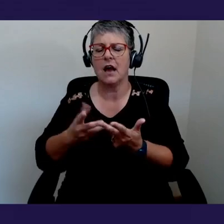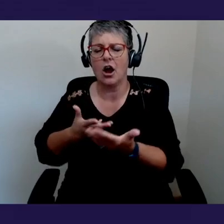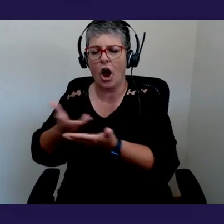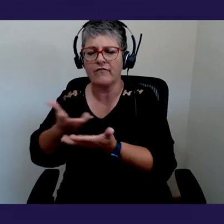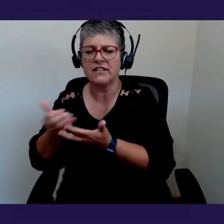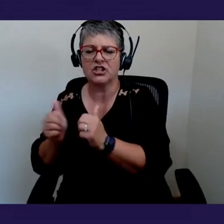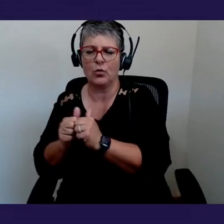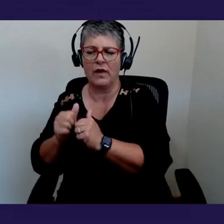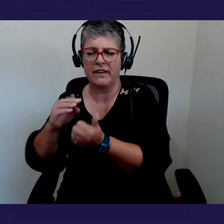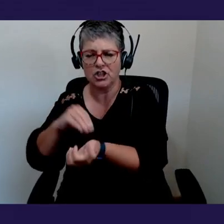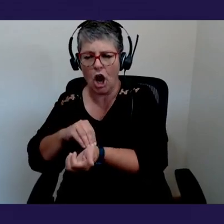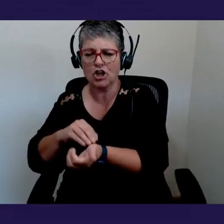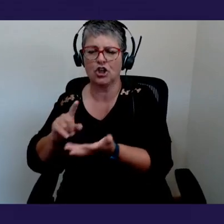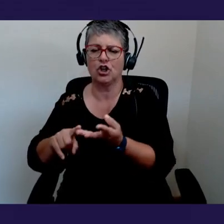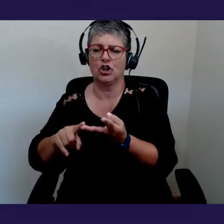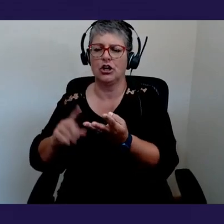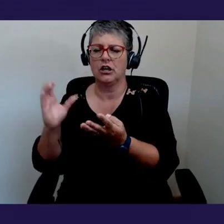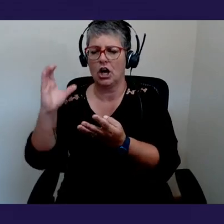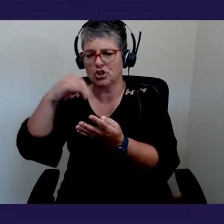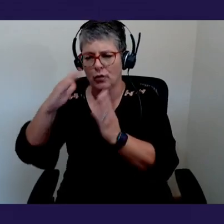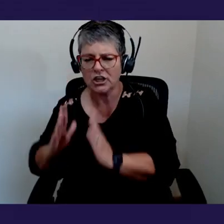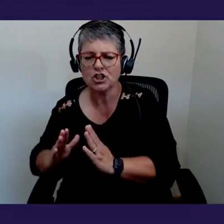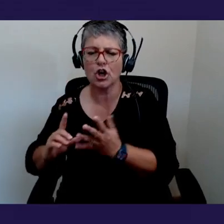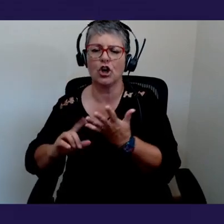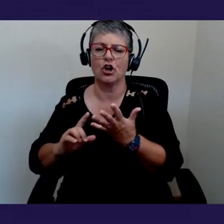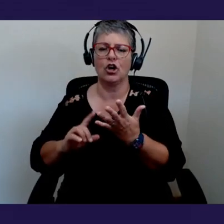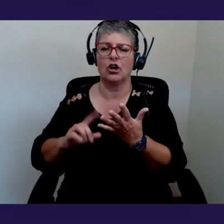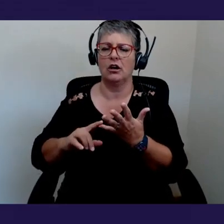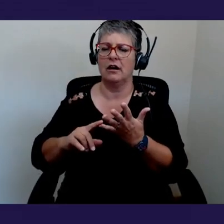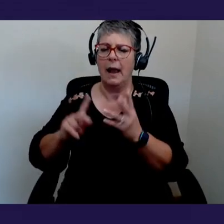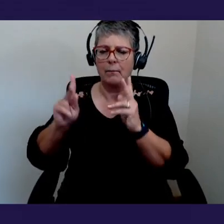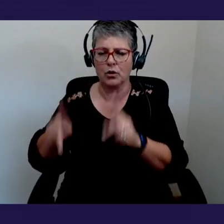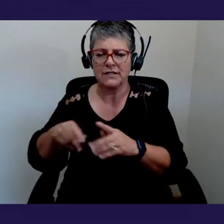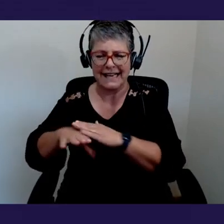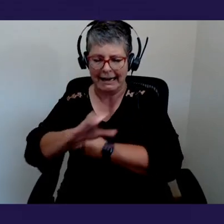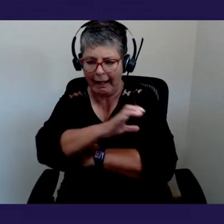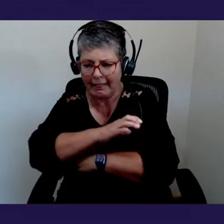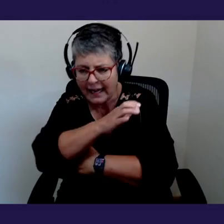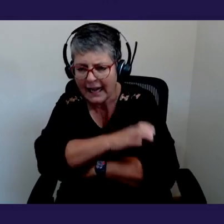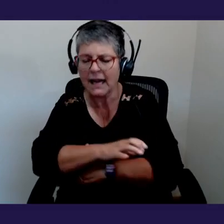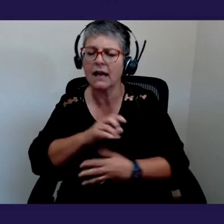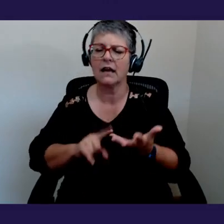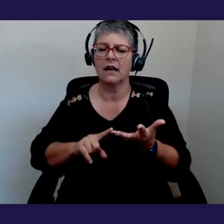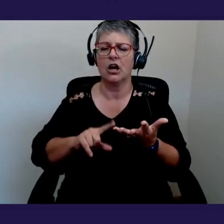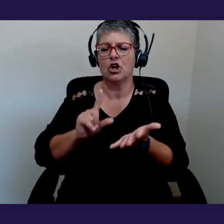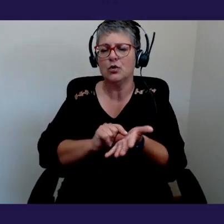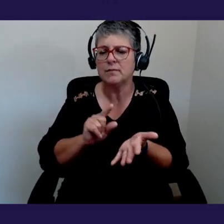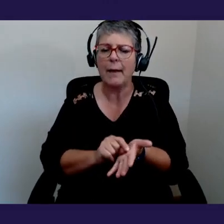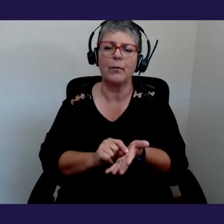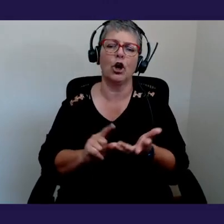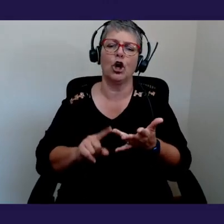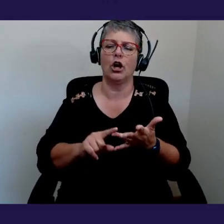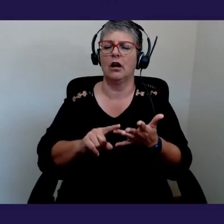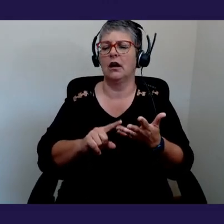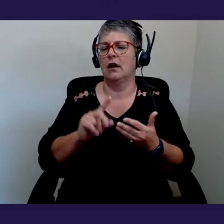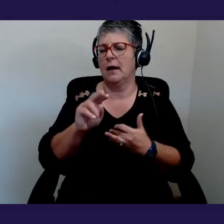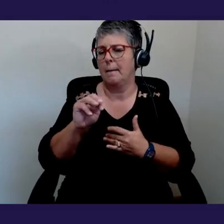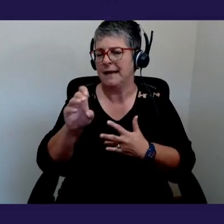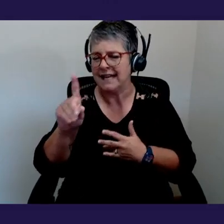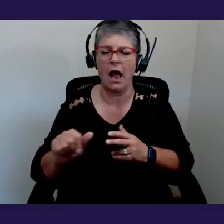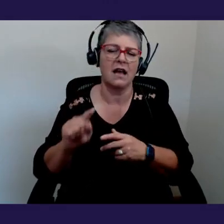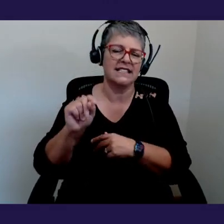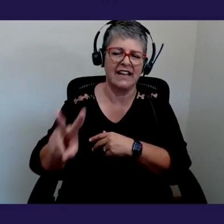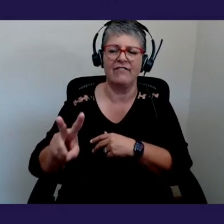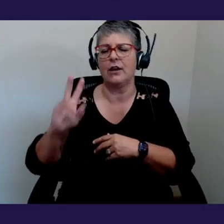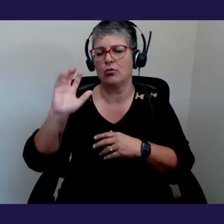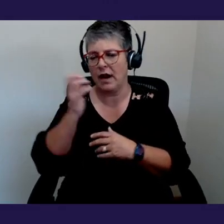a stranger, a poster in a clinic, local newspapers, or advertising they see while online, watching TV or on the side of a bus.